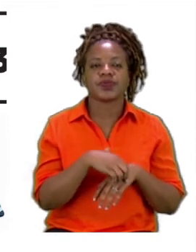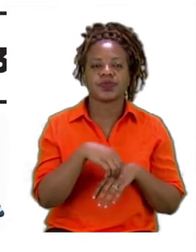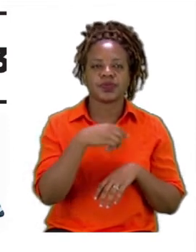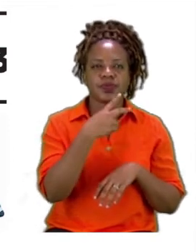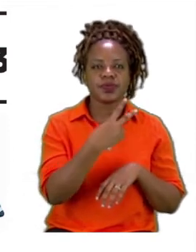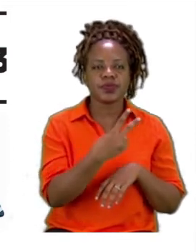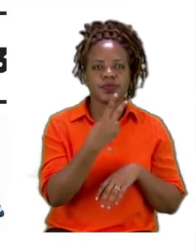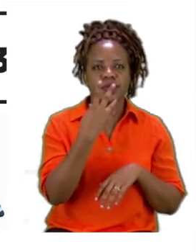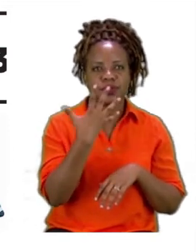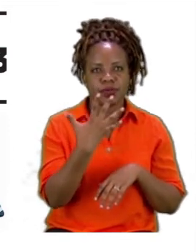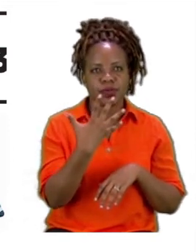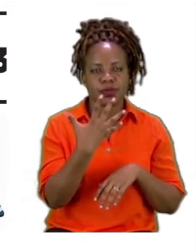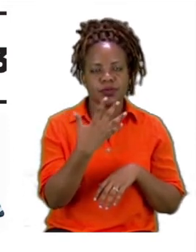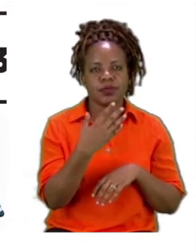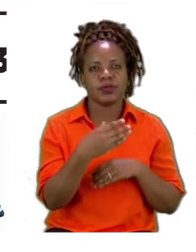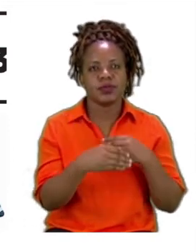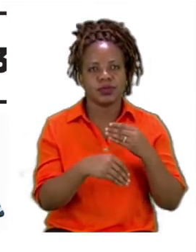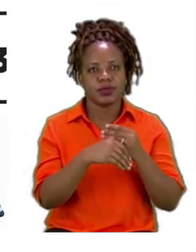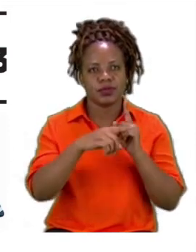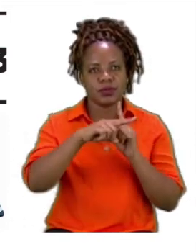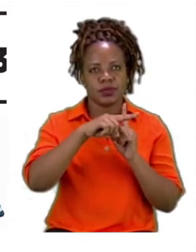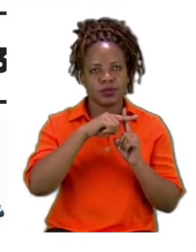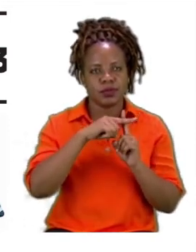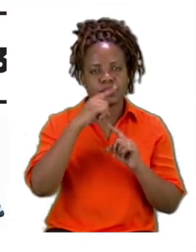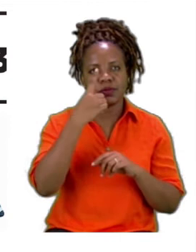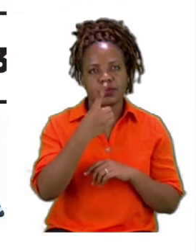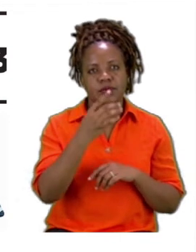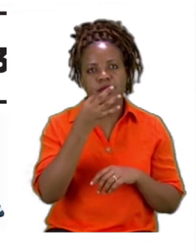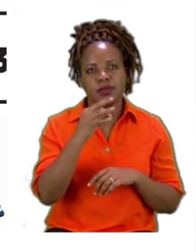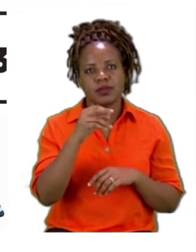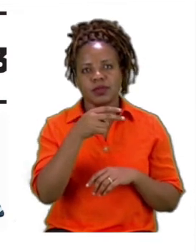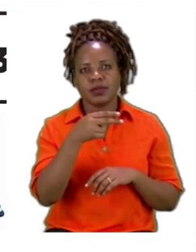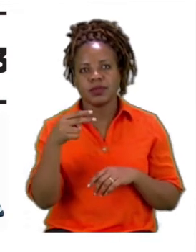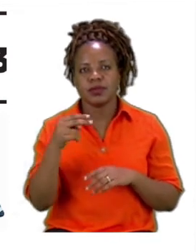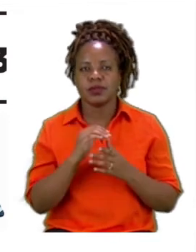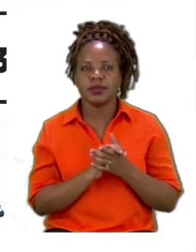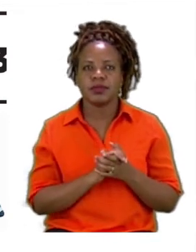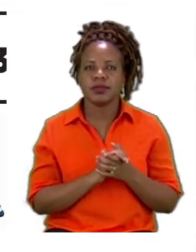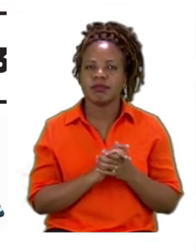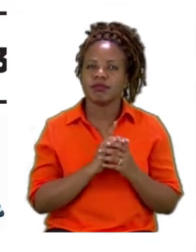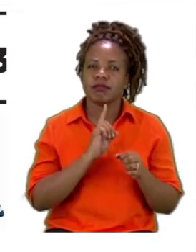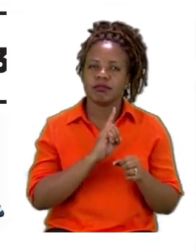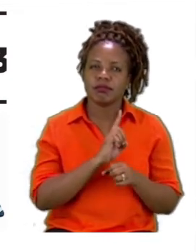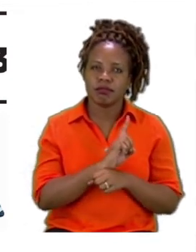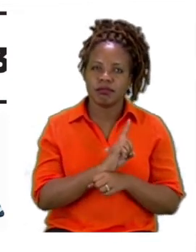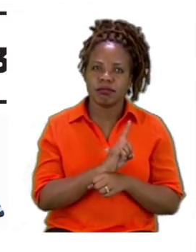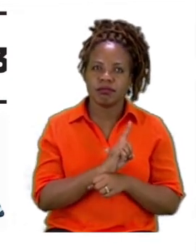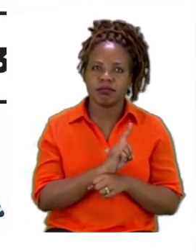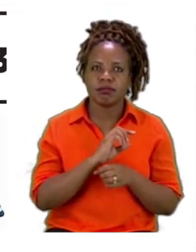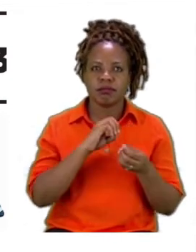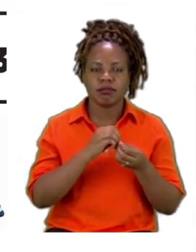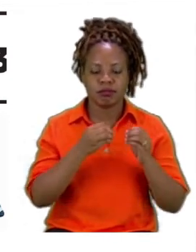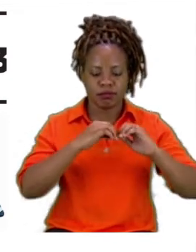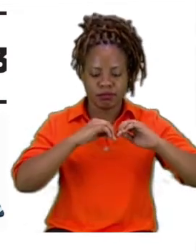plus 19 equals. So first of all, we need to break it down to get our